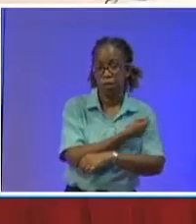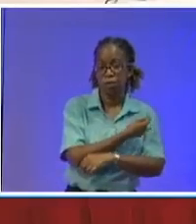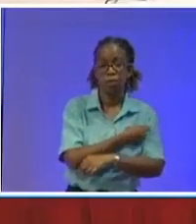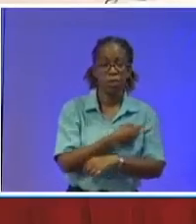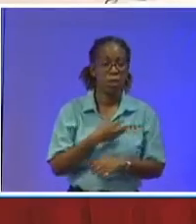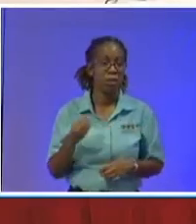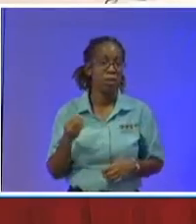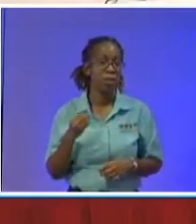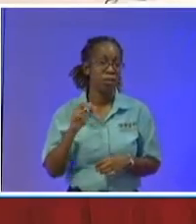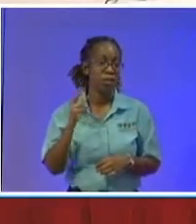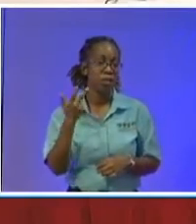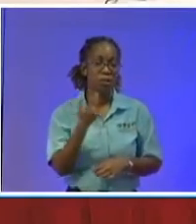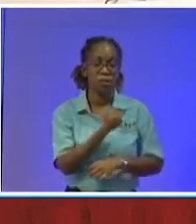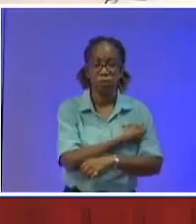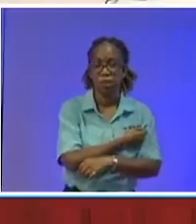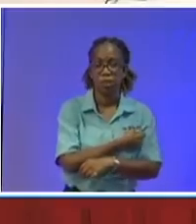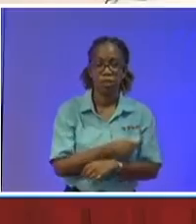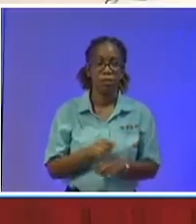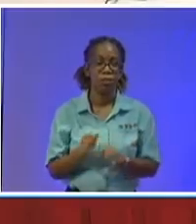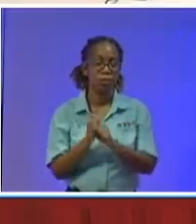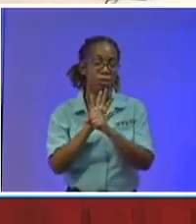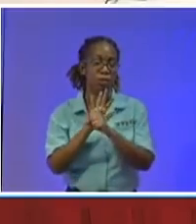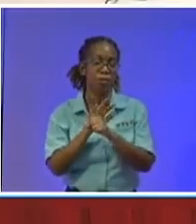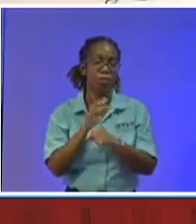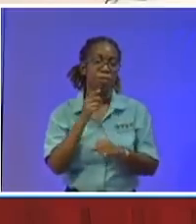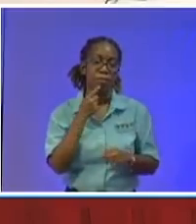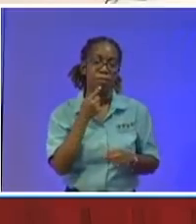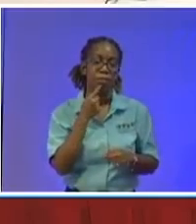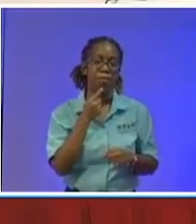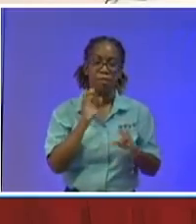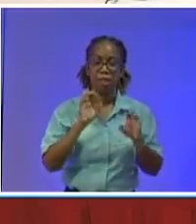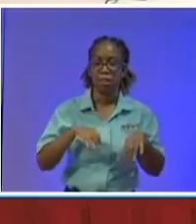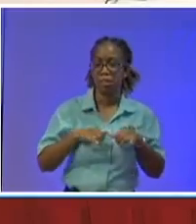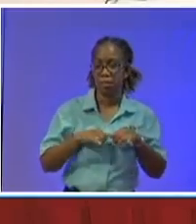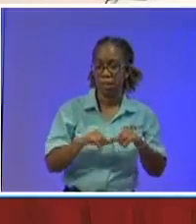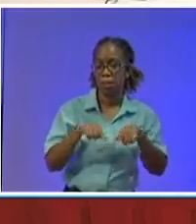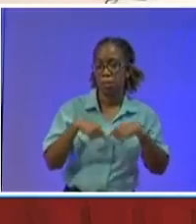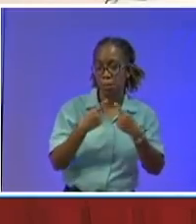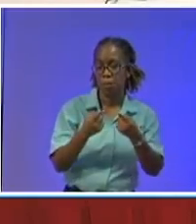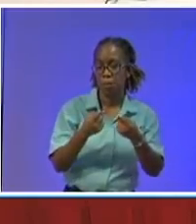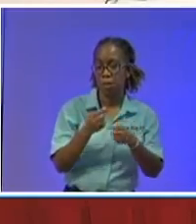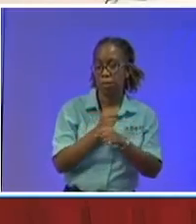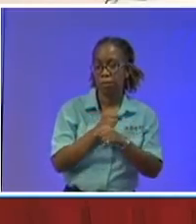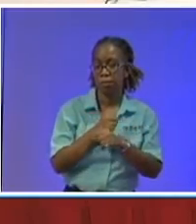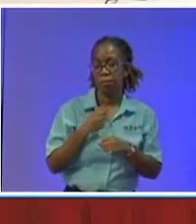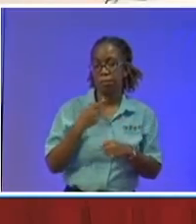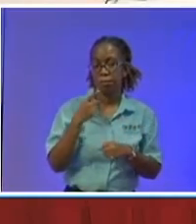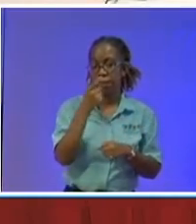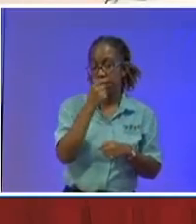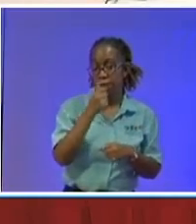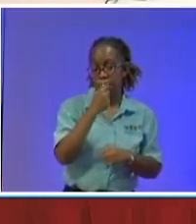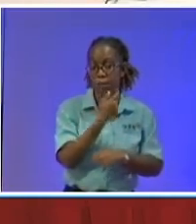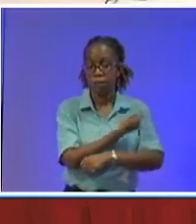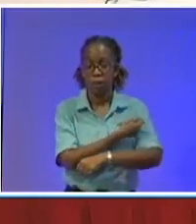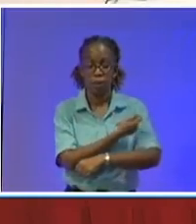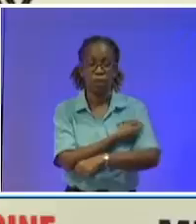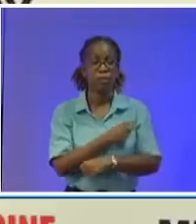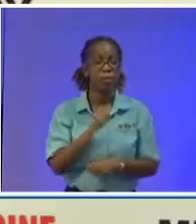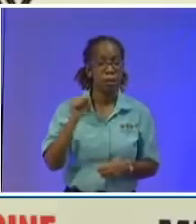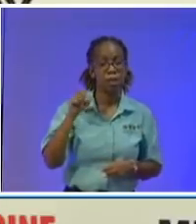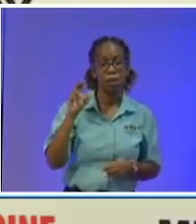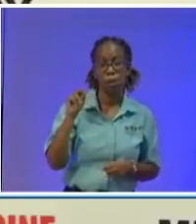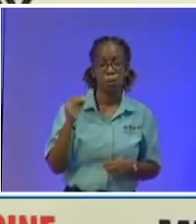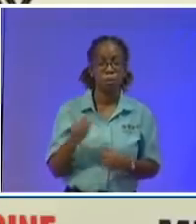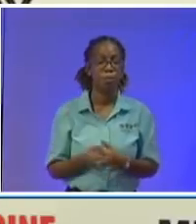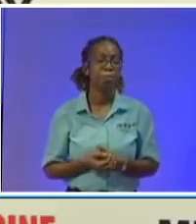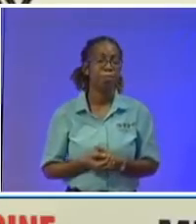some concerns from people as to should I still get my flu shot, especially after a booster shot, etc. Thank you. Sure. So reactive